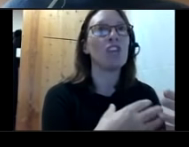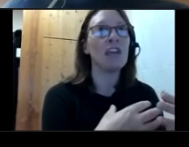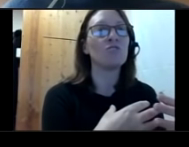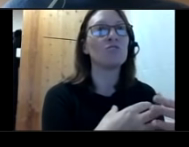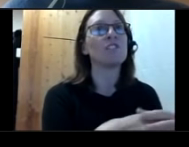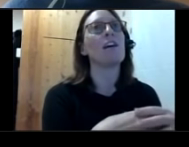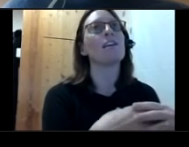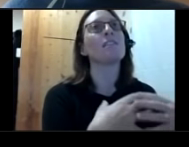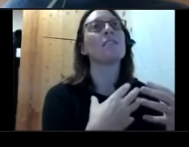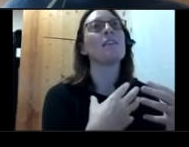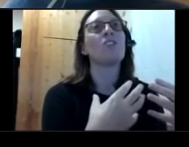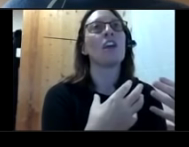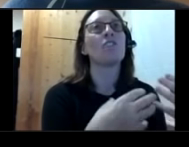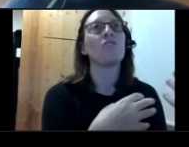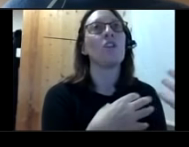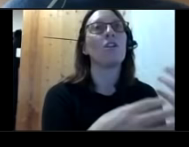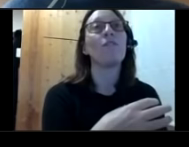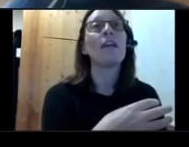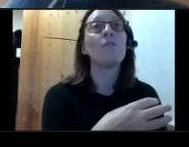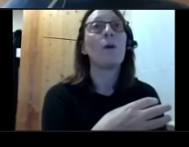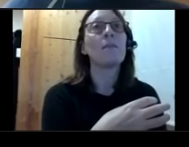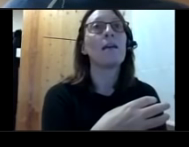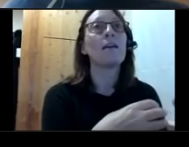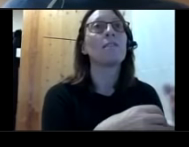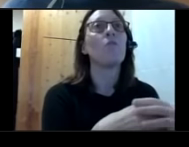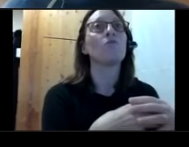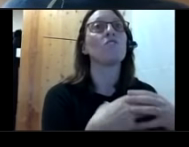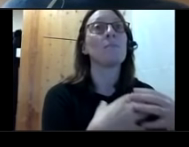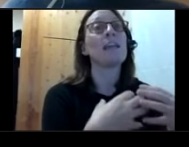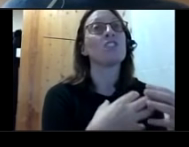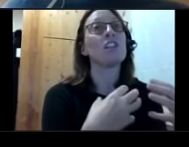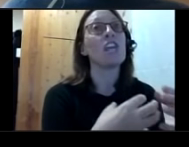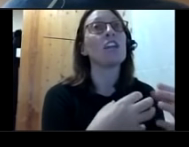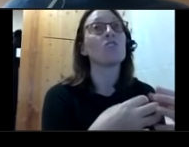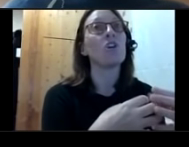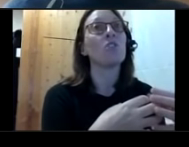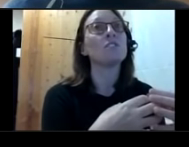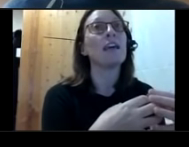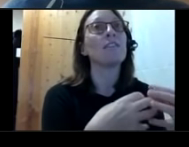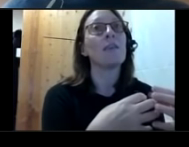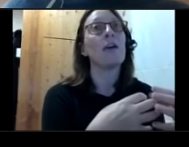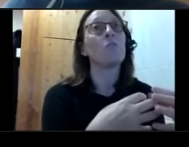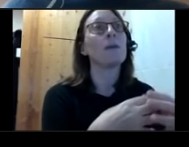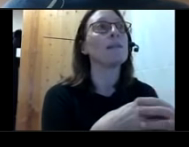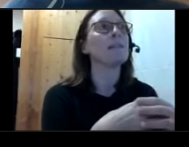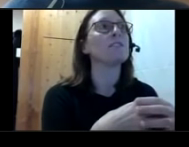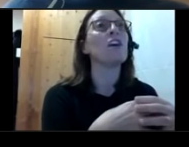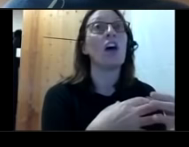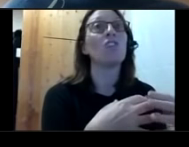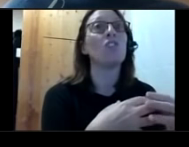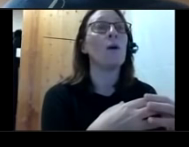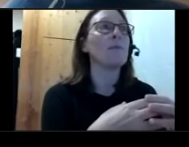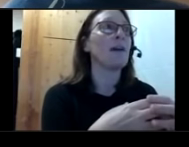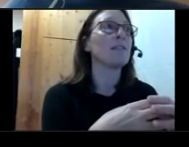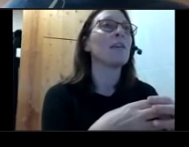have changed your designs, changed the look and feel of a website, or substantially changed the content, then that could be considered